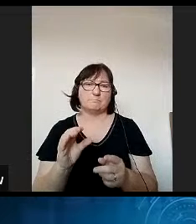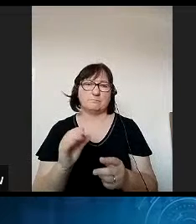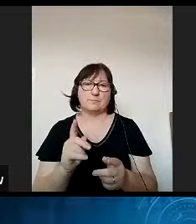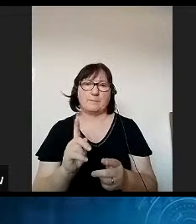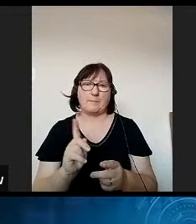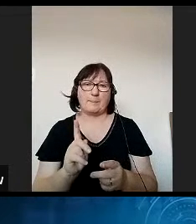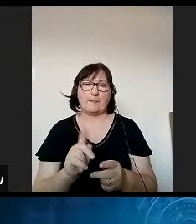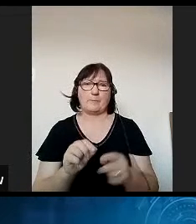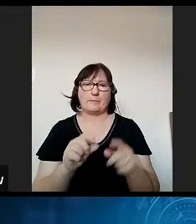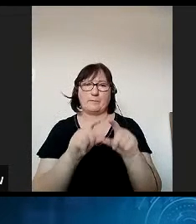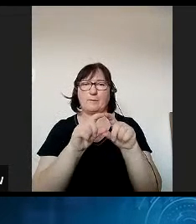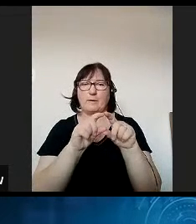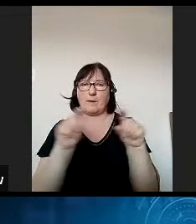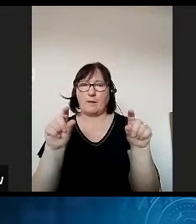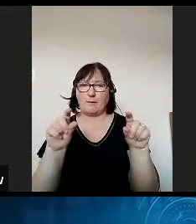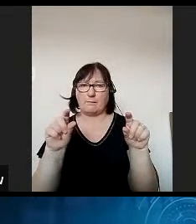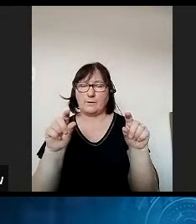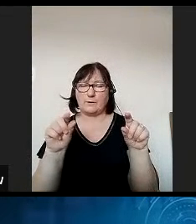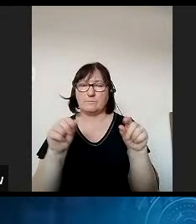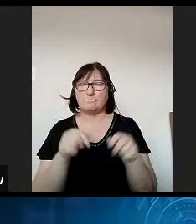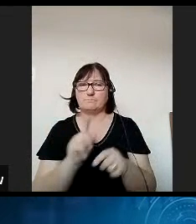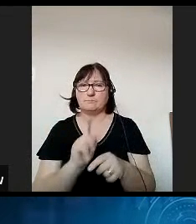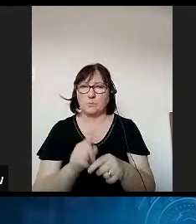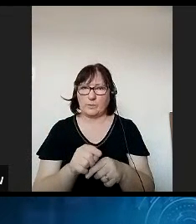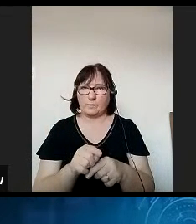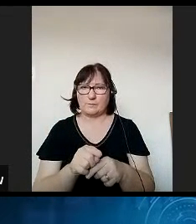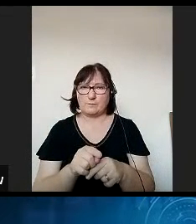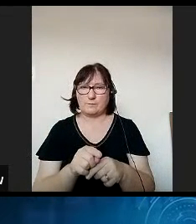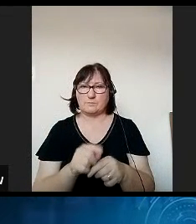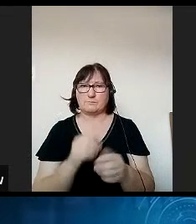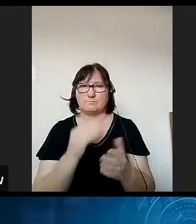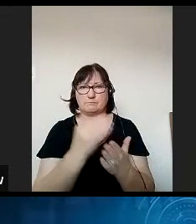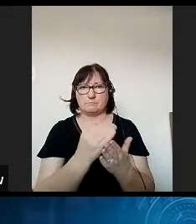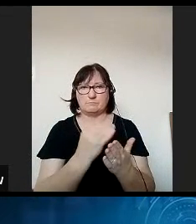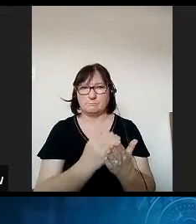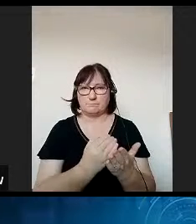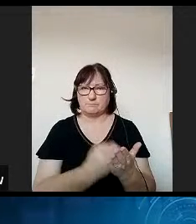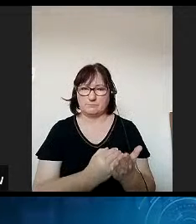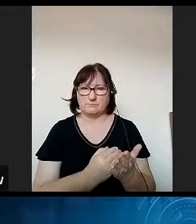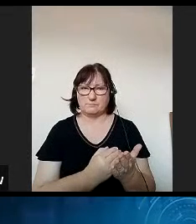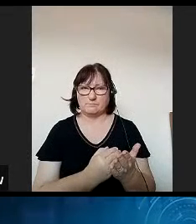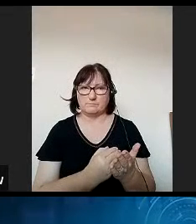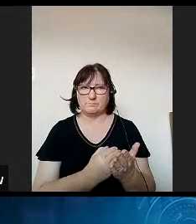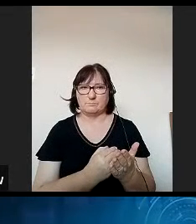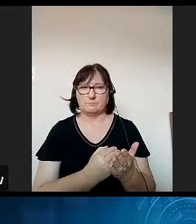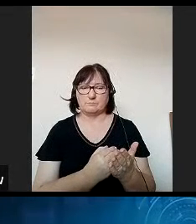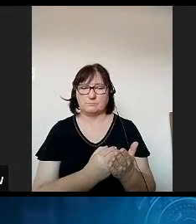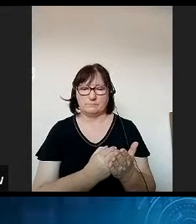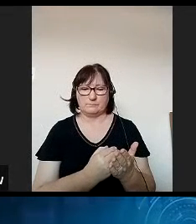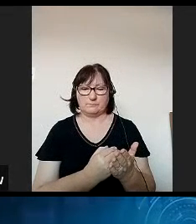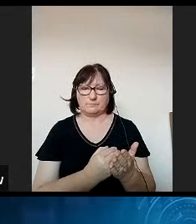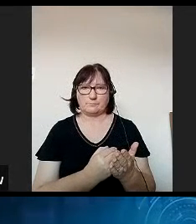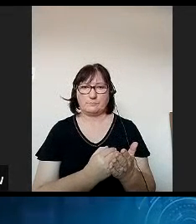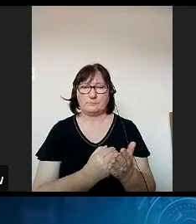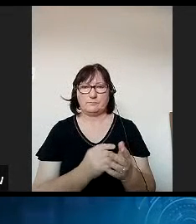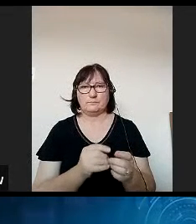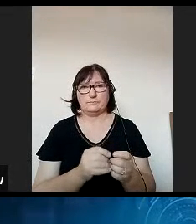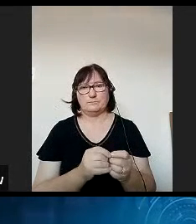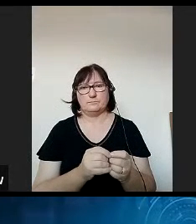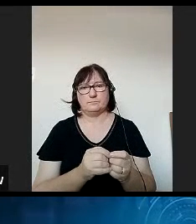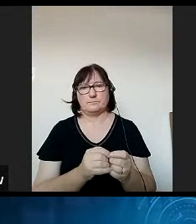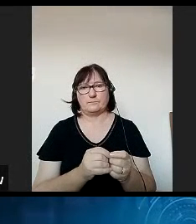occurs last in numerical order then will be the heading for a whole.